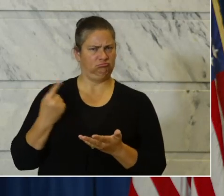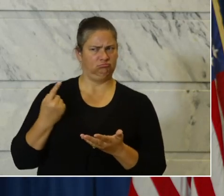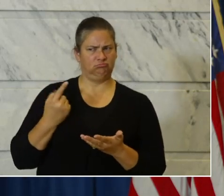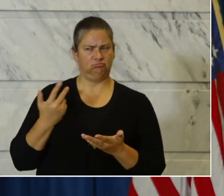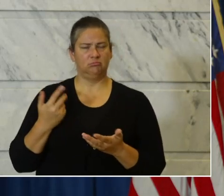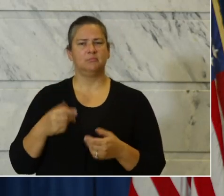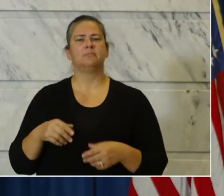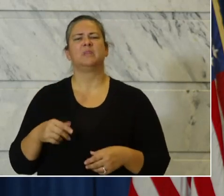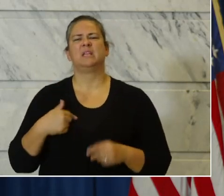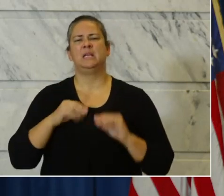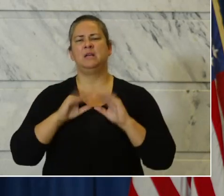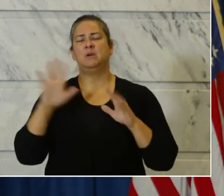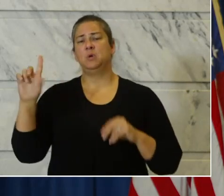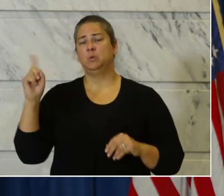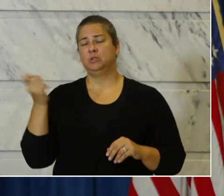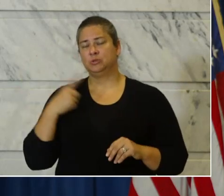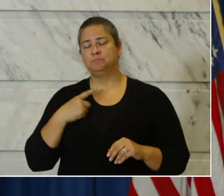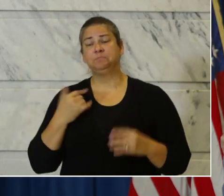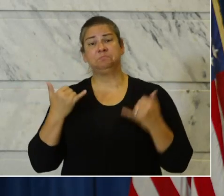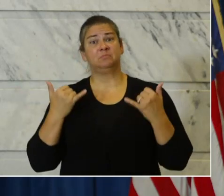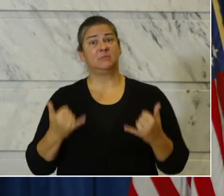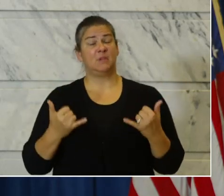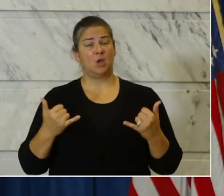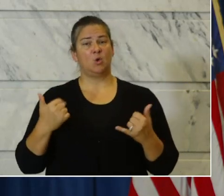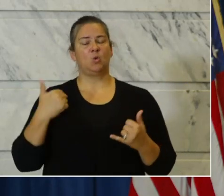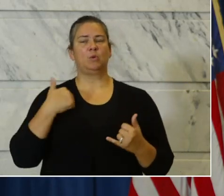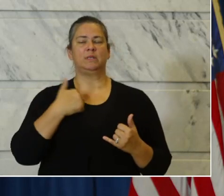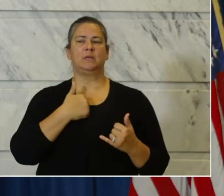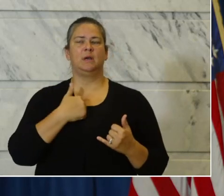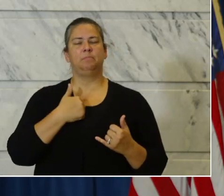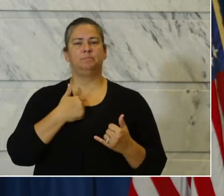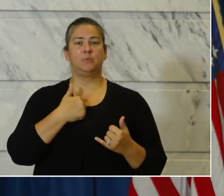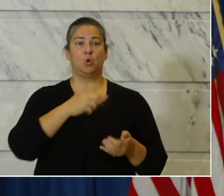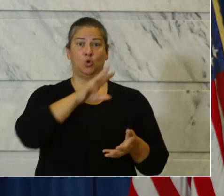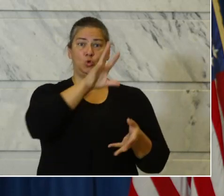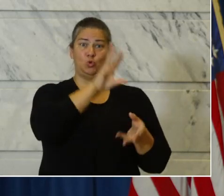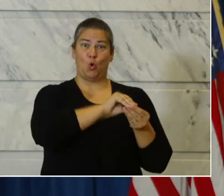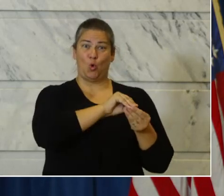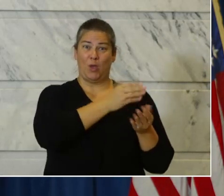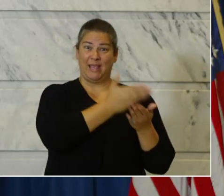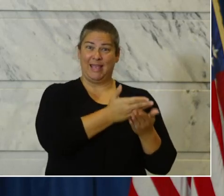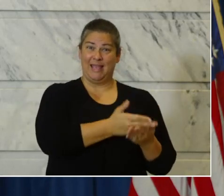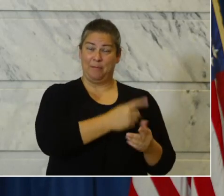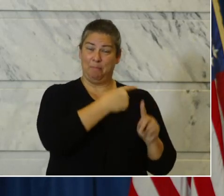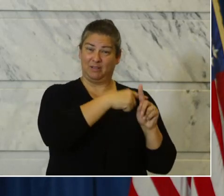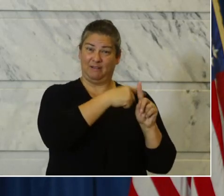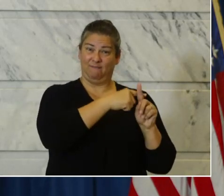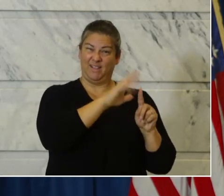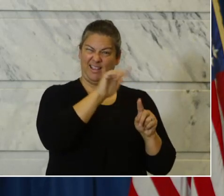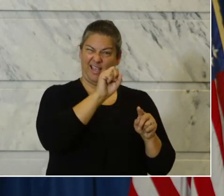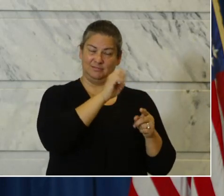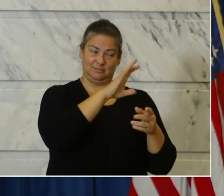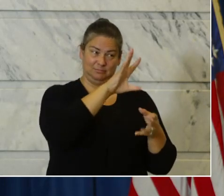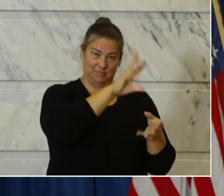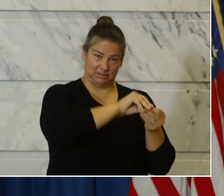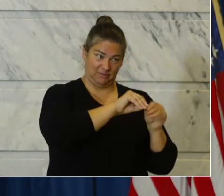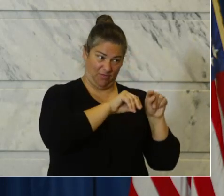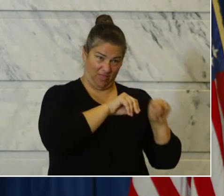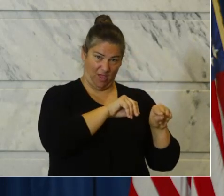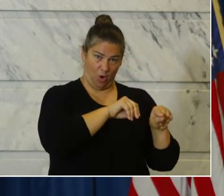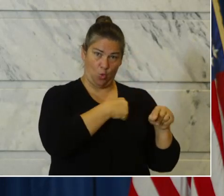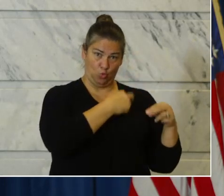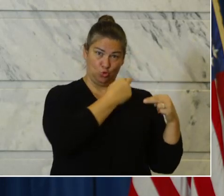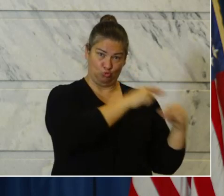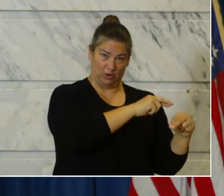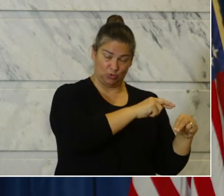pandemic? So the question is, with us now being at a higher level of total cases than we were earlier, but